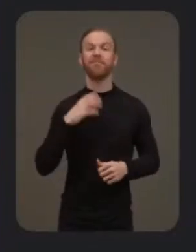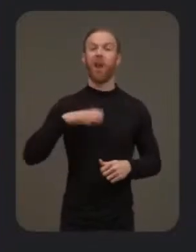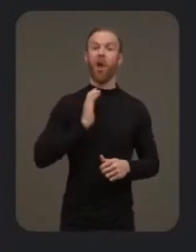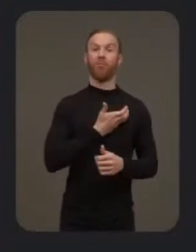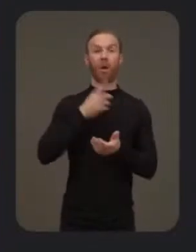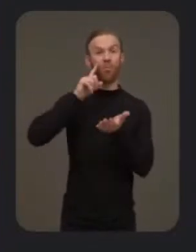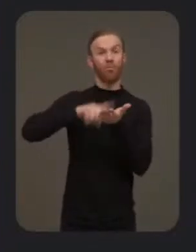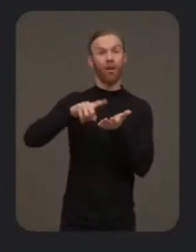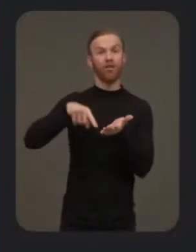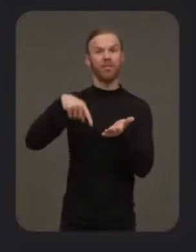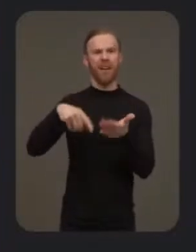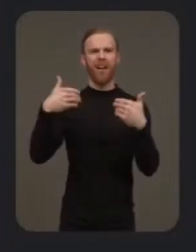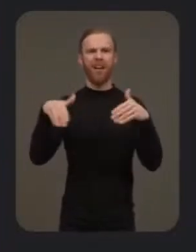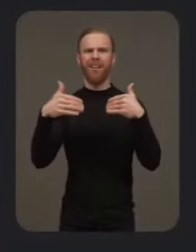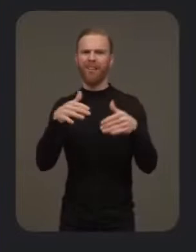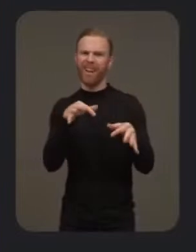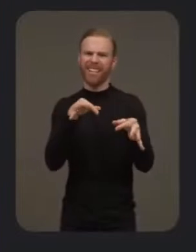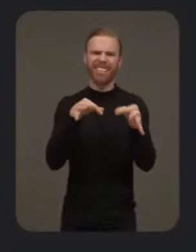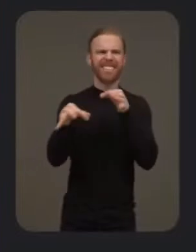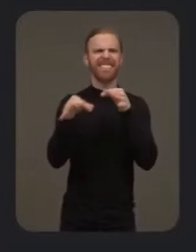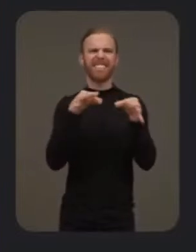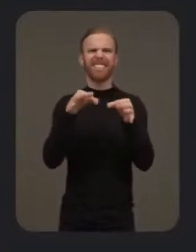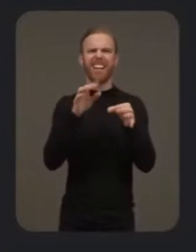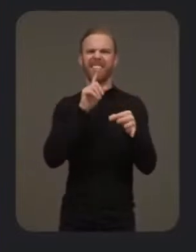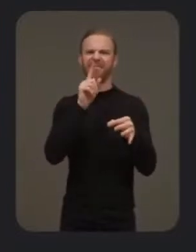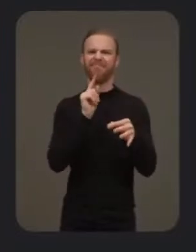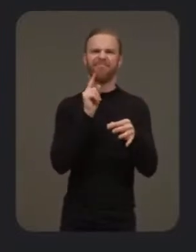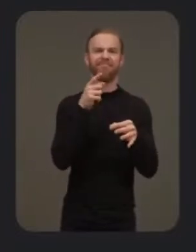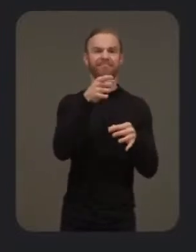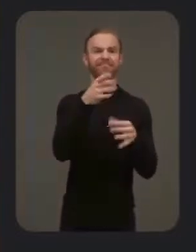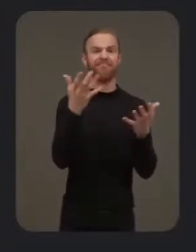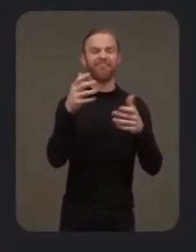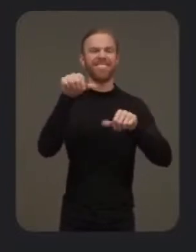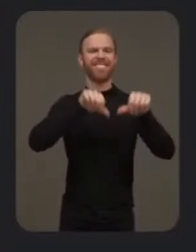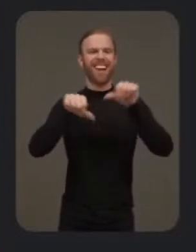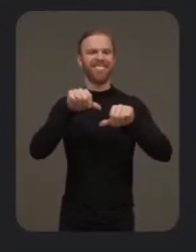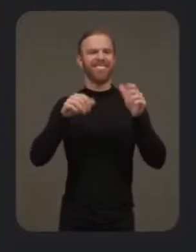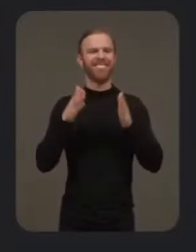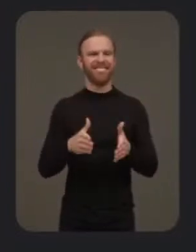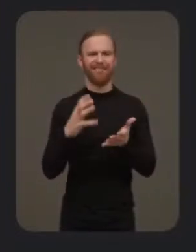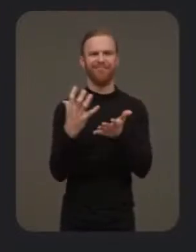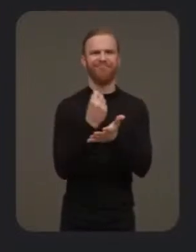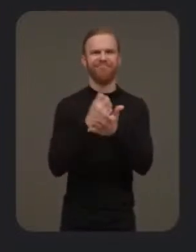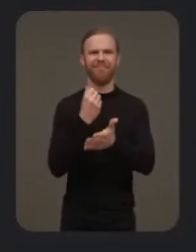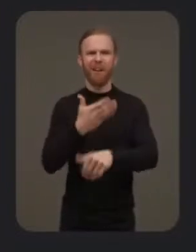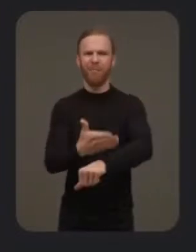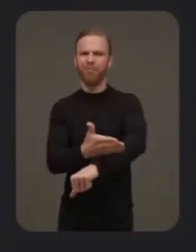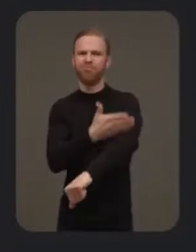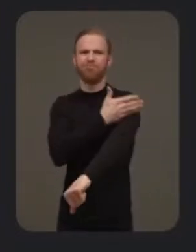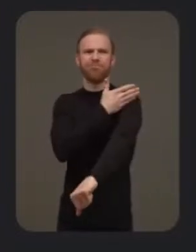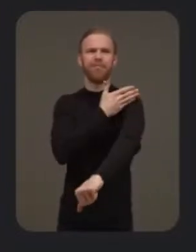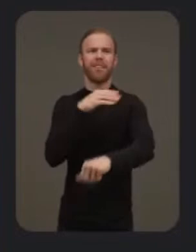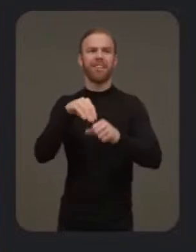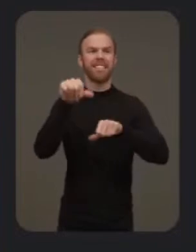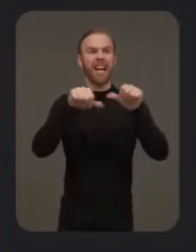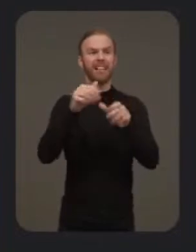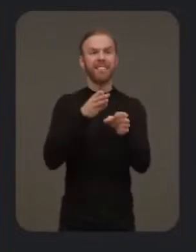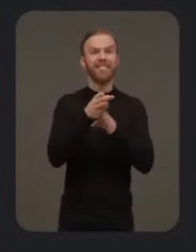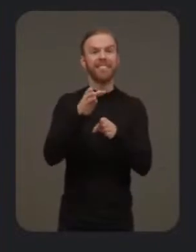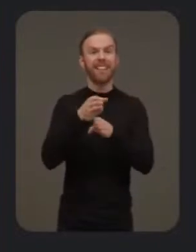research is helping scientists make bold advances in many scientific fields, including medical